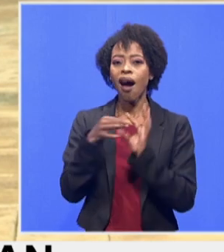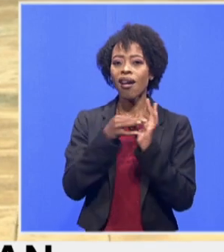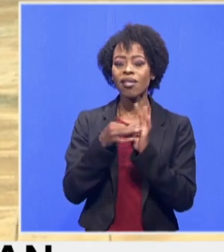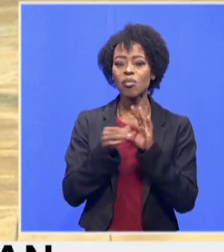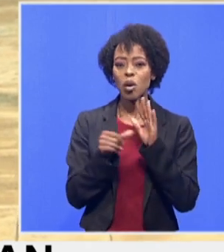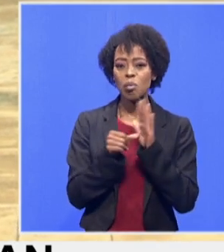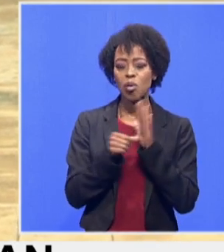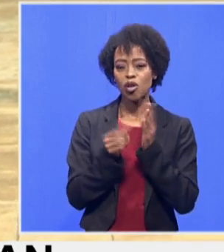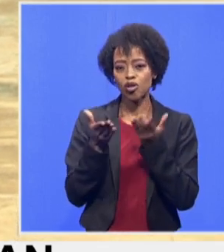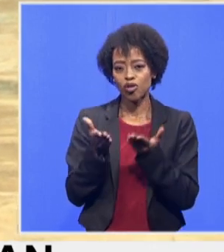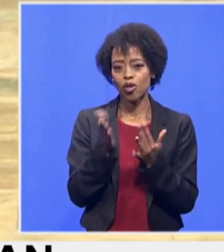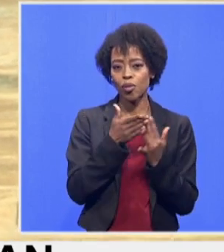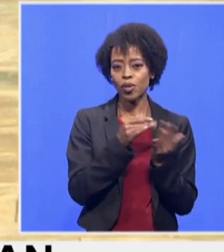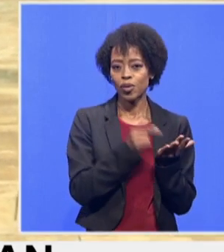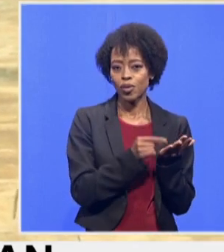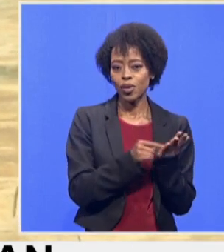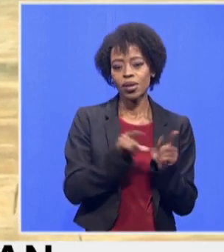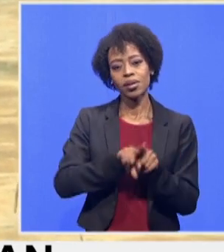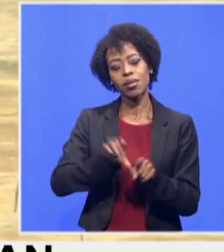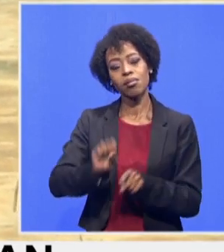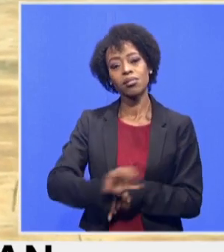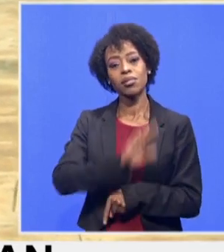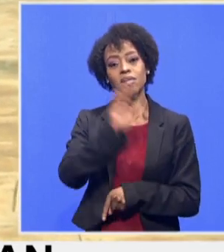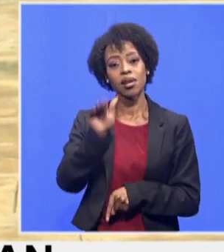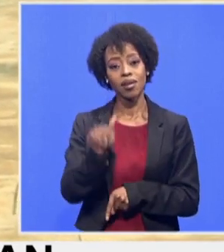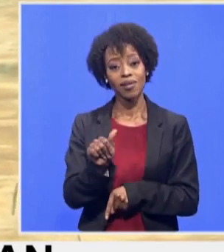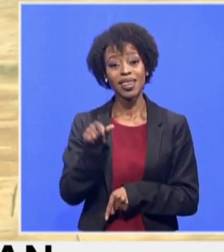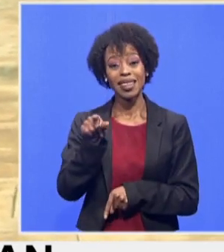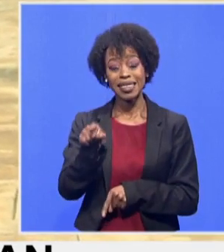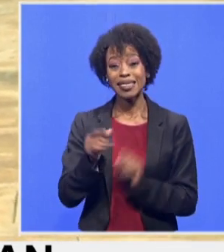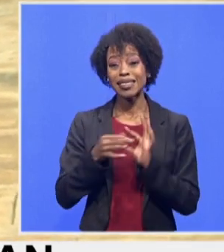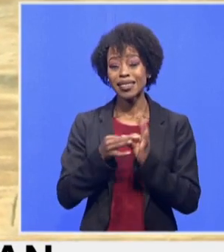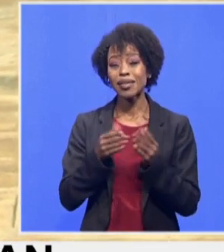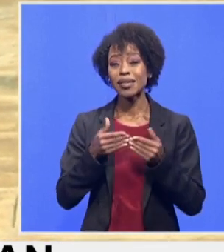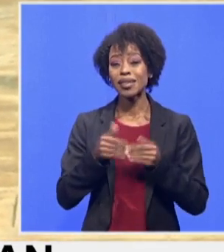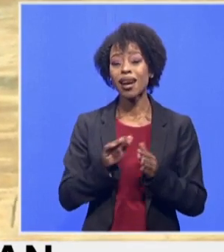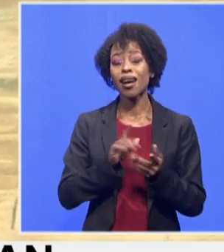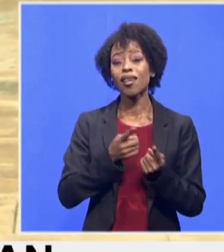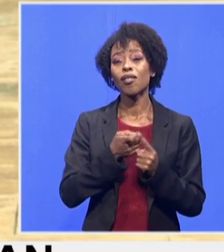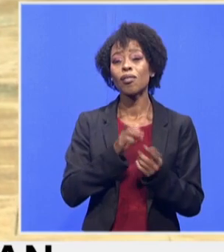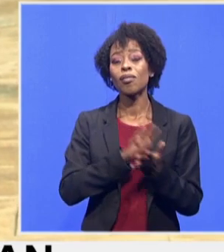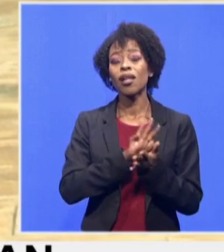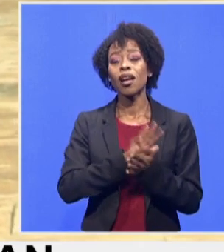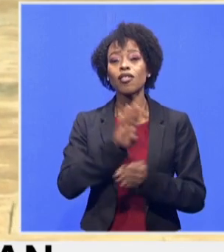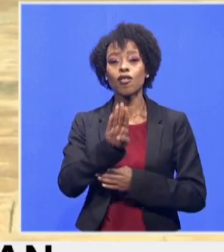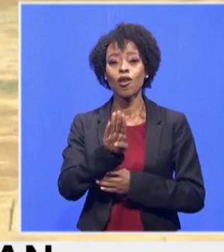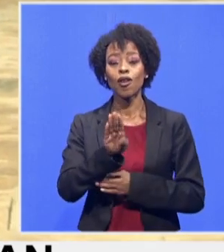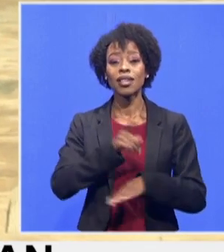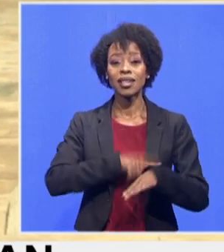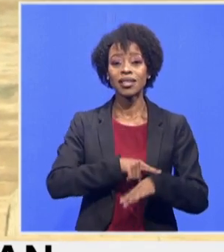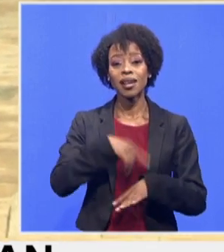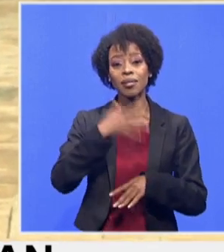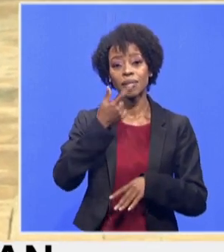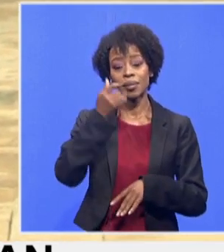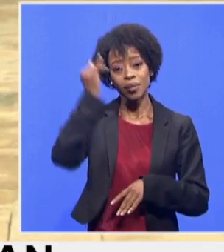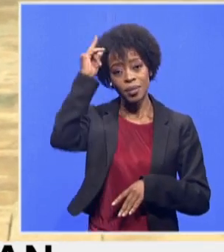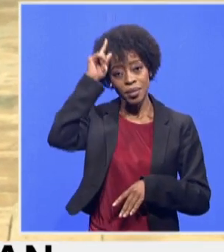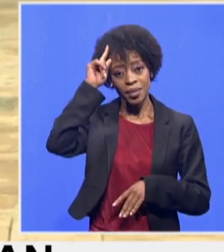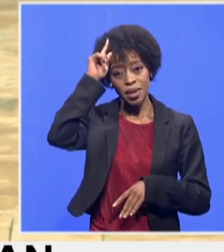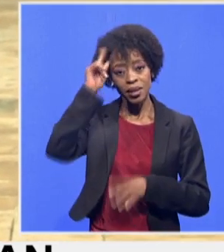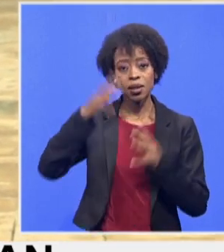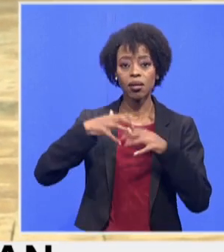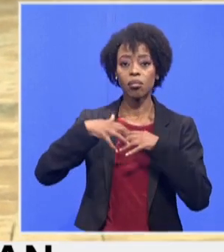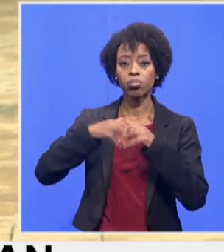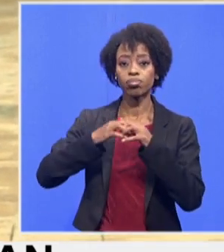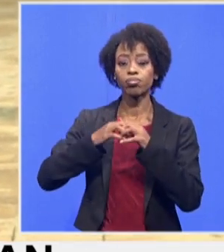between Uganda and South Africa, which dates back to 1994, when President Mandela established those trade